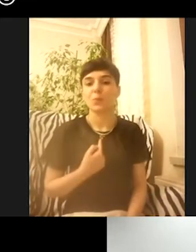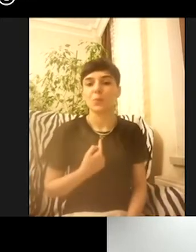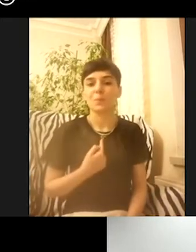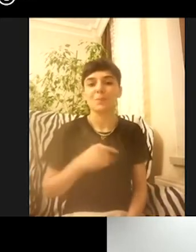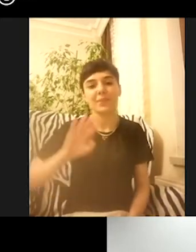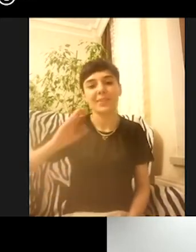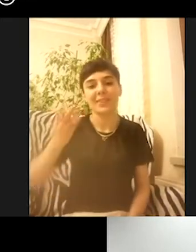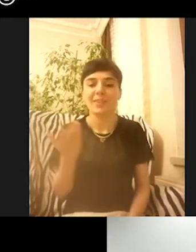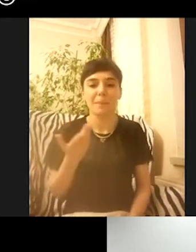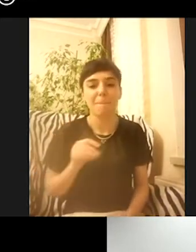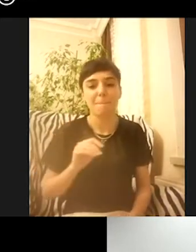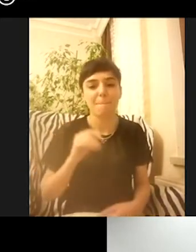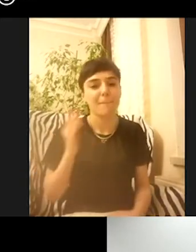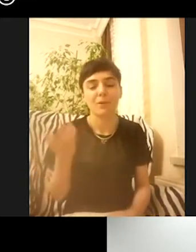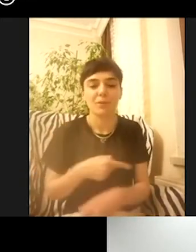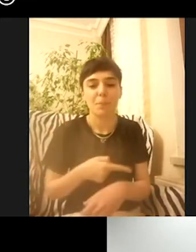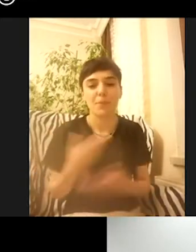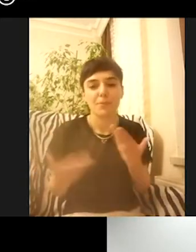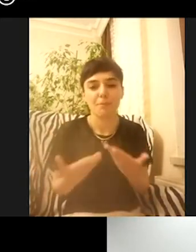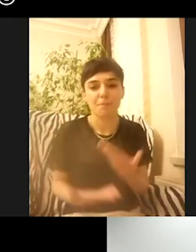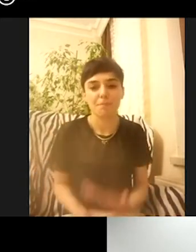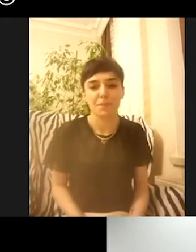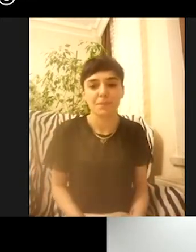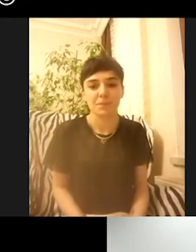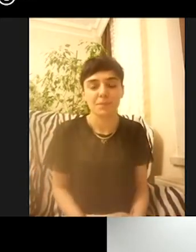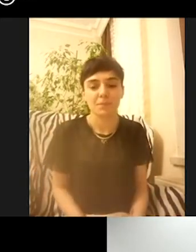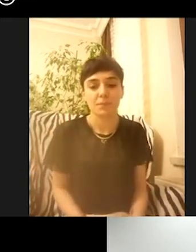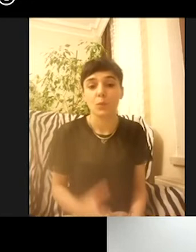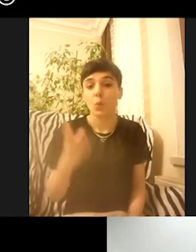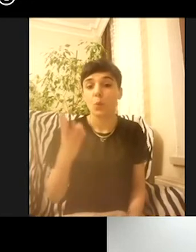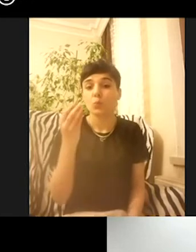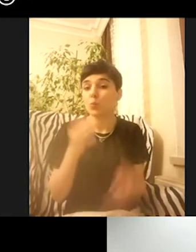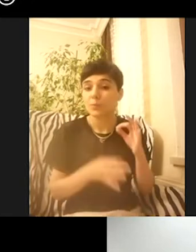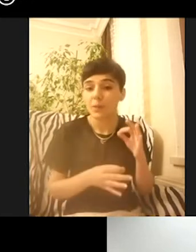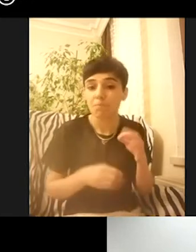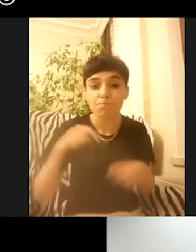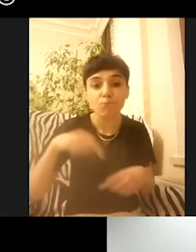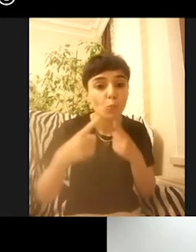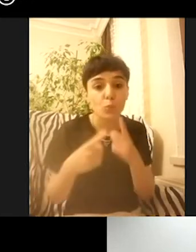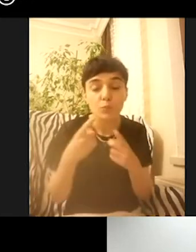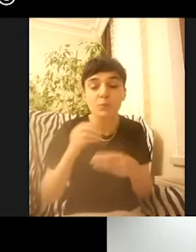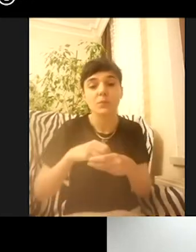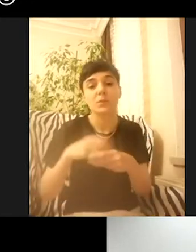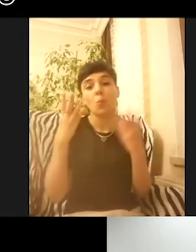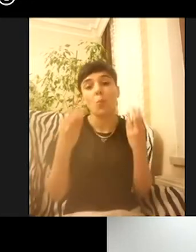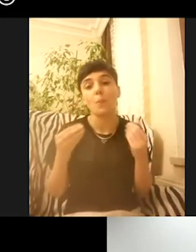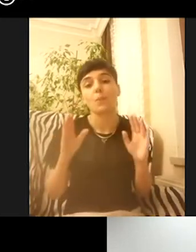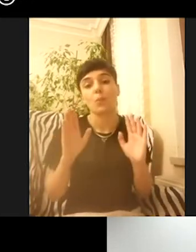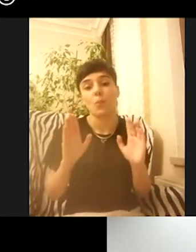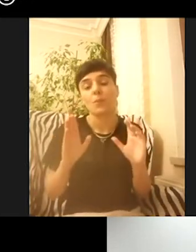not included in this conversation because where do they belong? If you're not secular, how can you be an LGBT